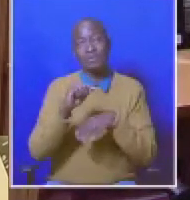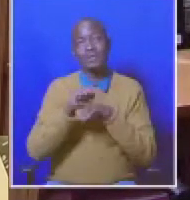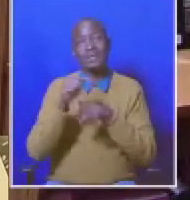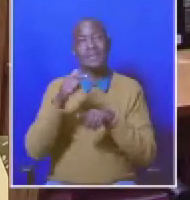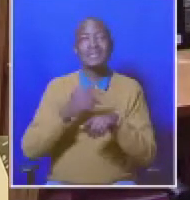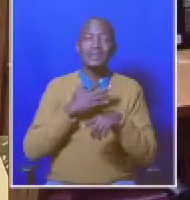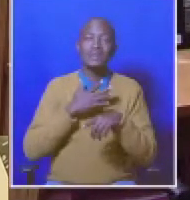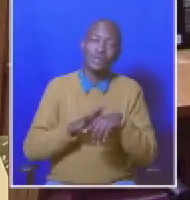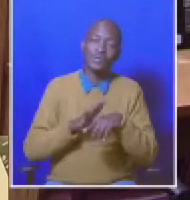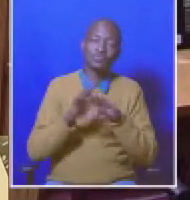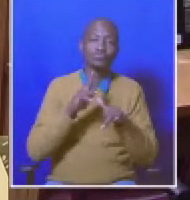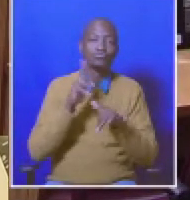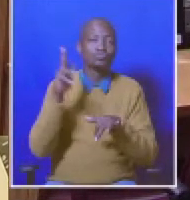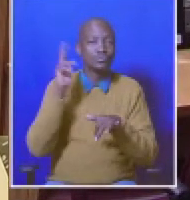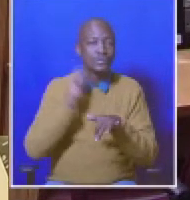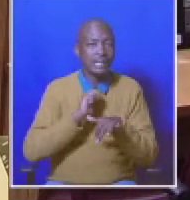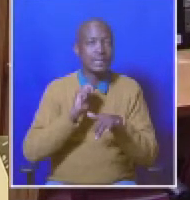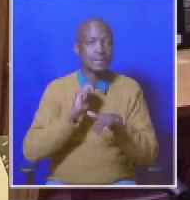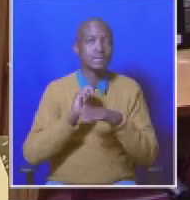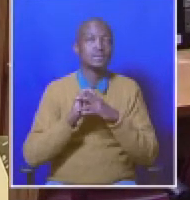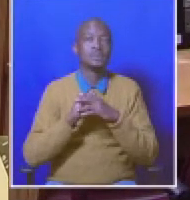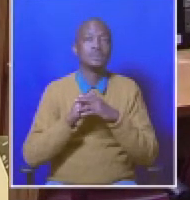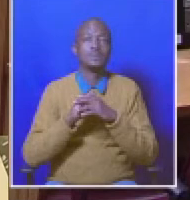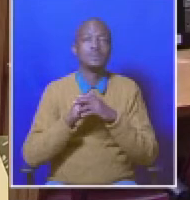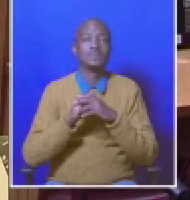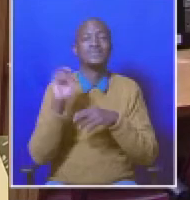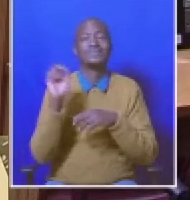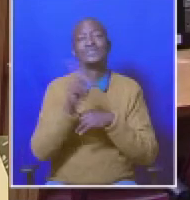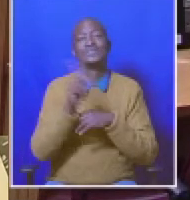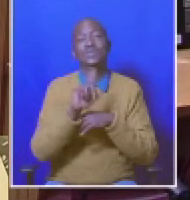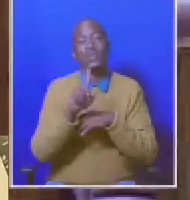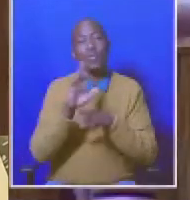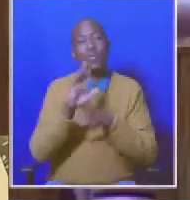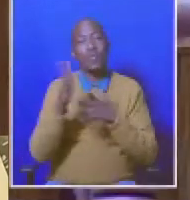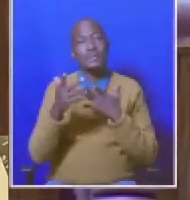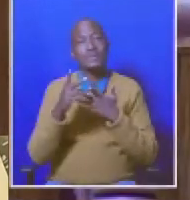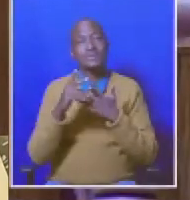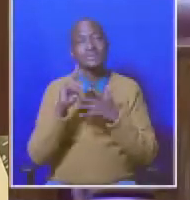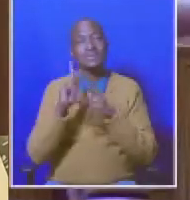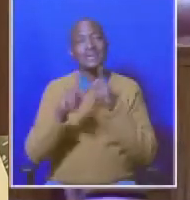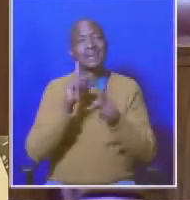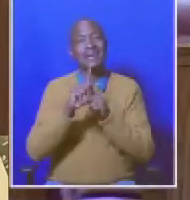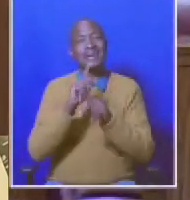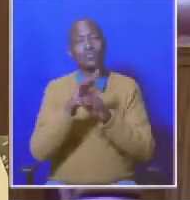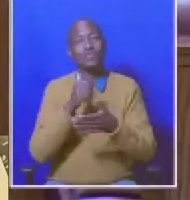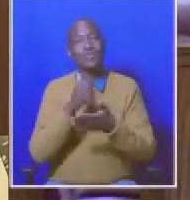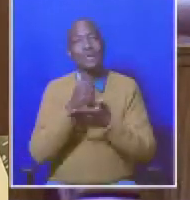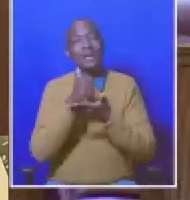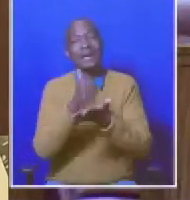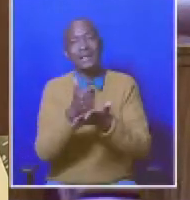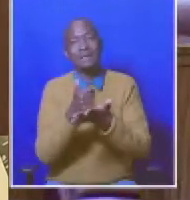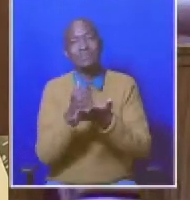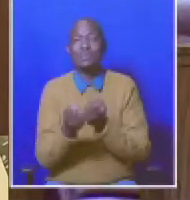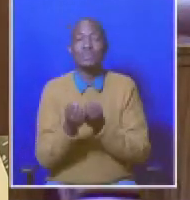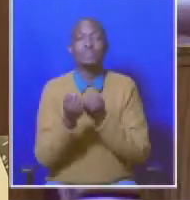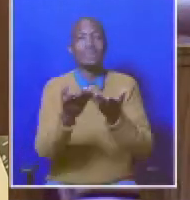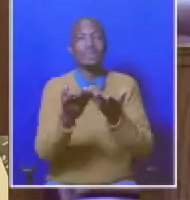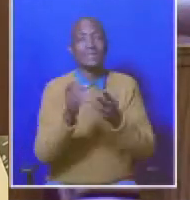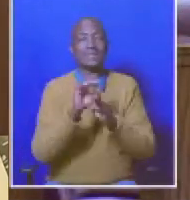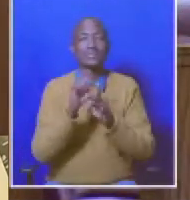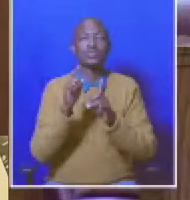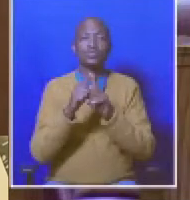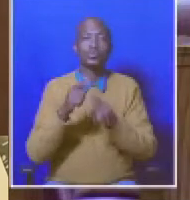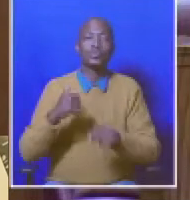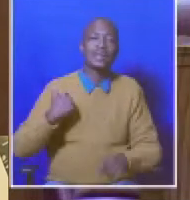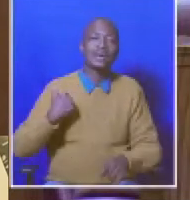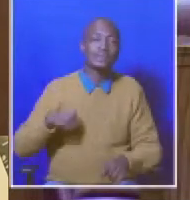want to hear what kind of a help will be provided to their